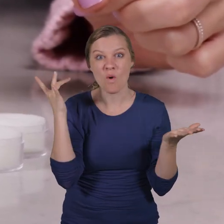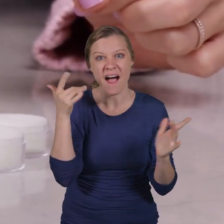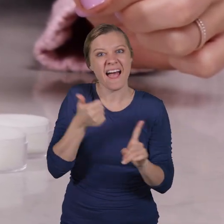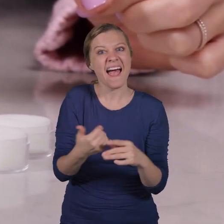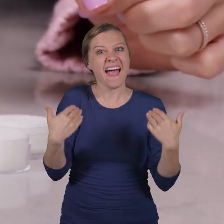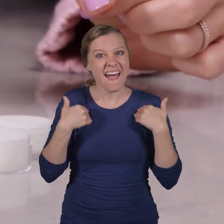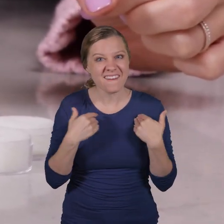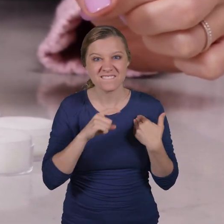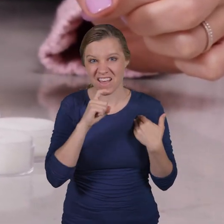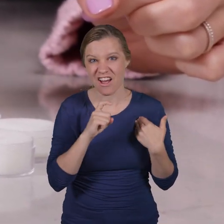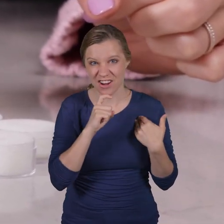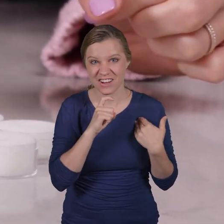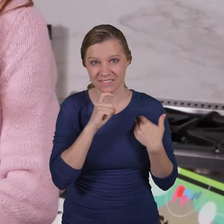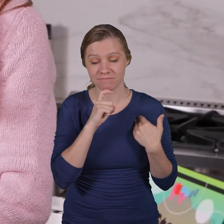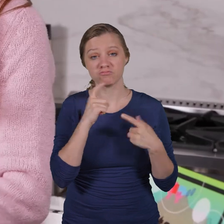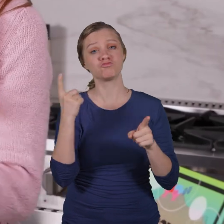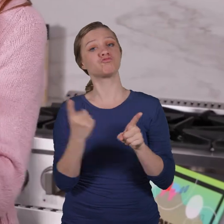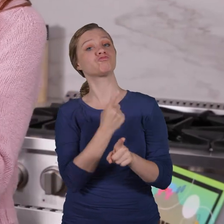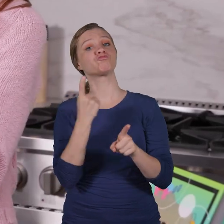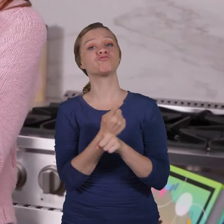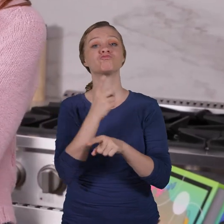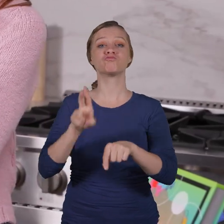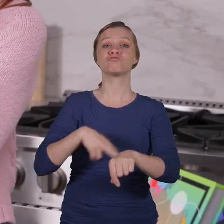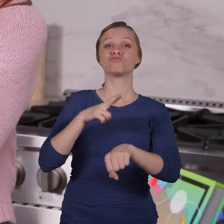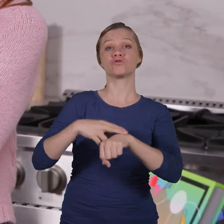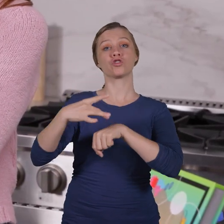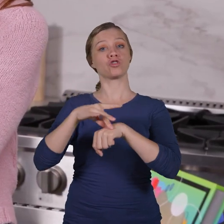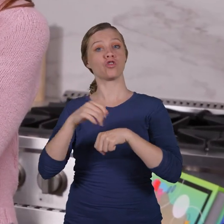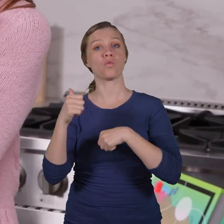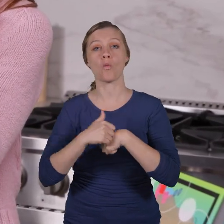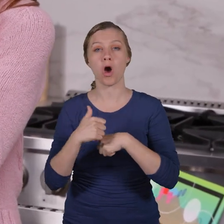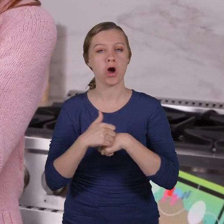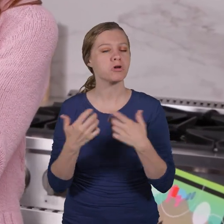the iron inside them. Regular Earth rocks,